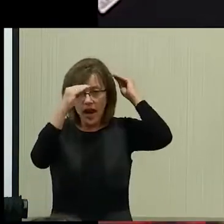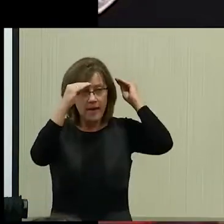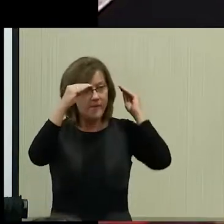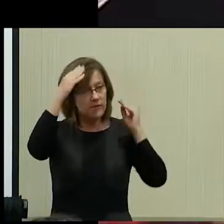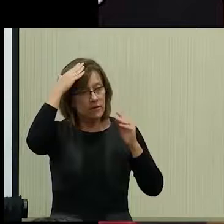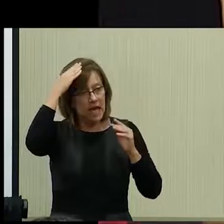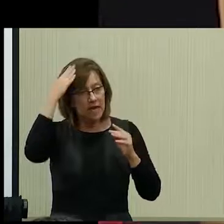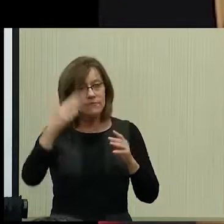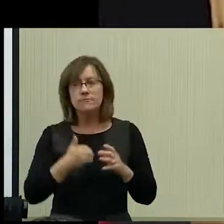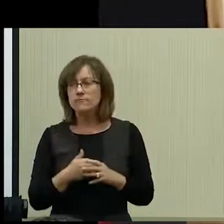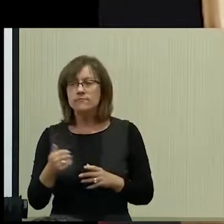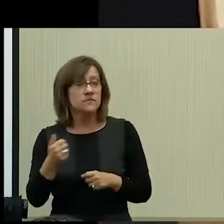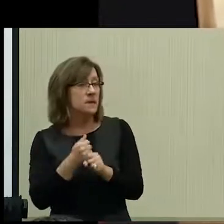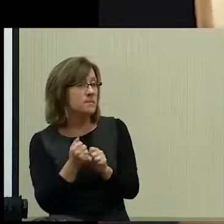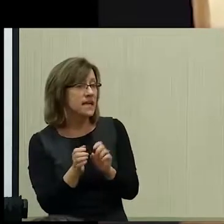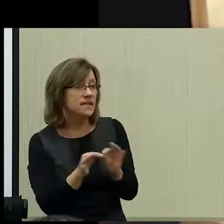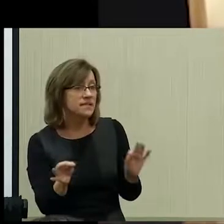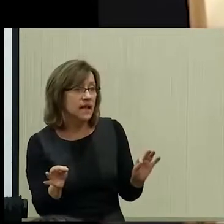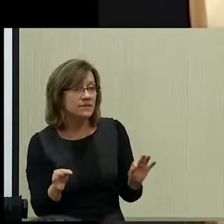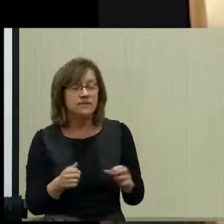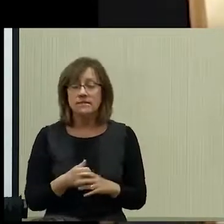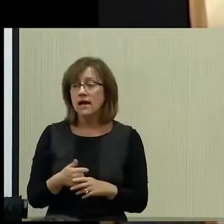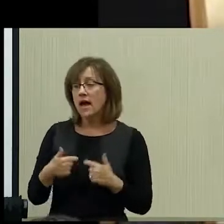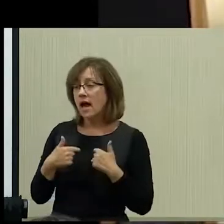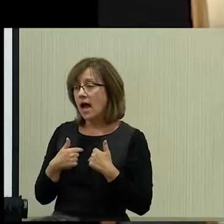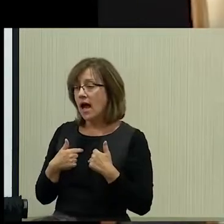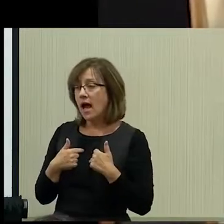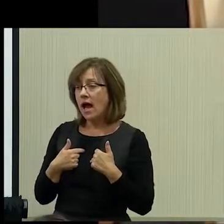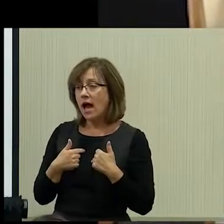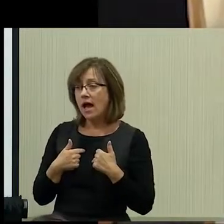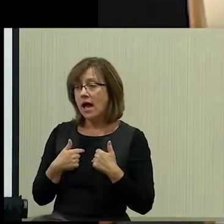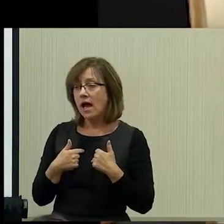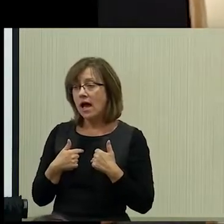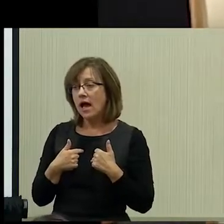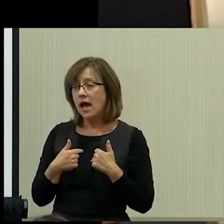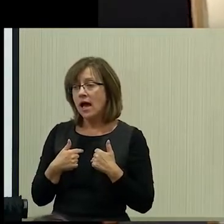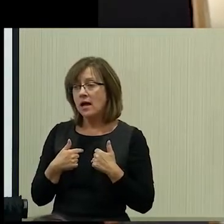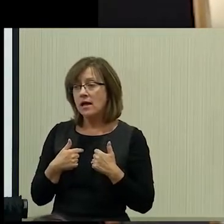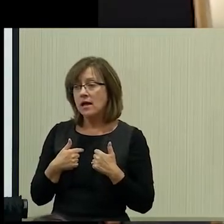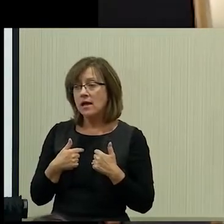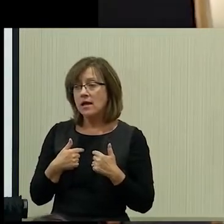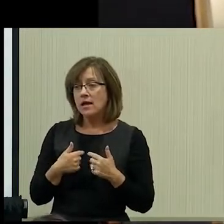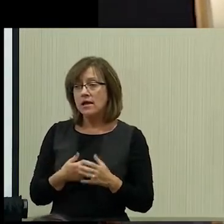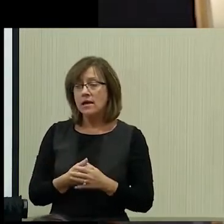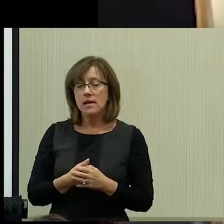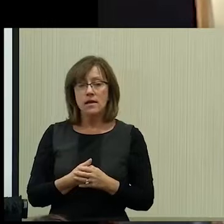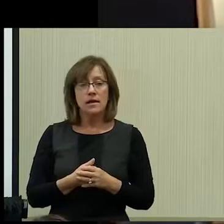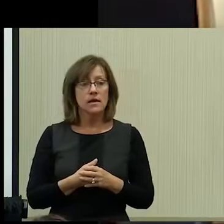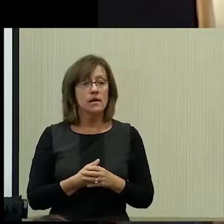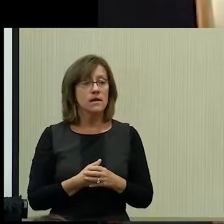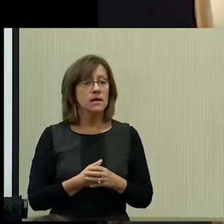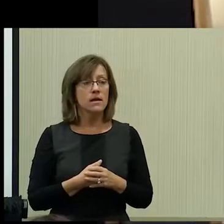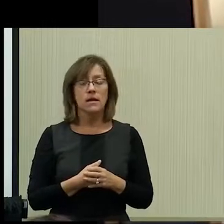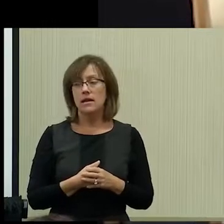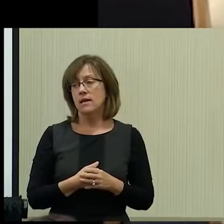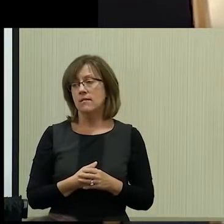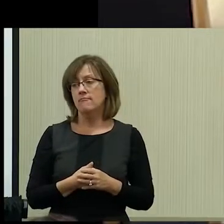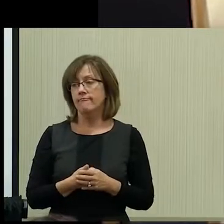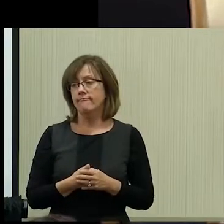Orange hat. Very good. Read the sentence. I put on.